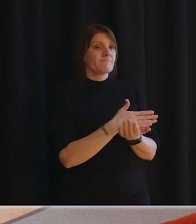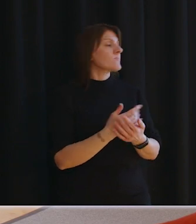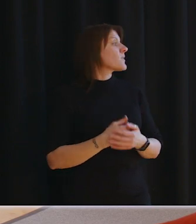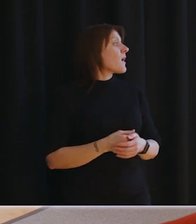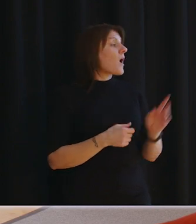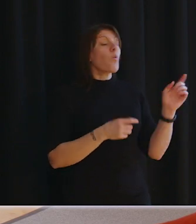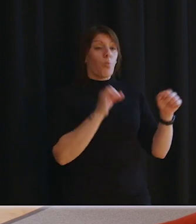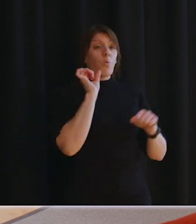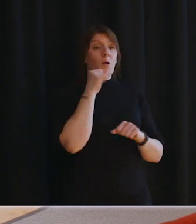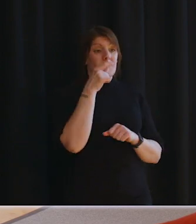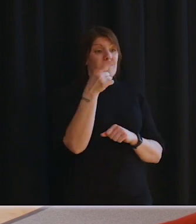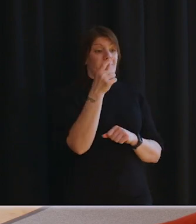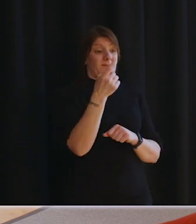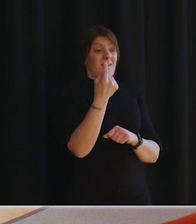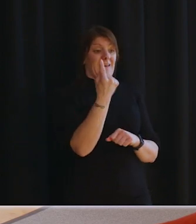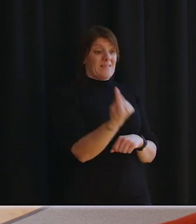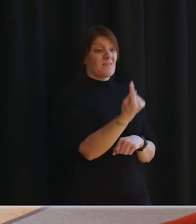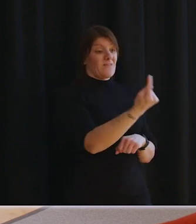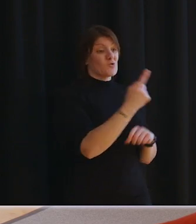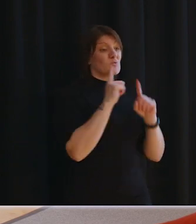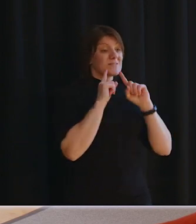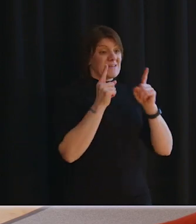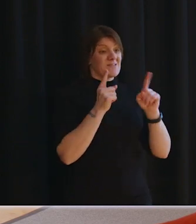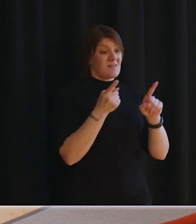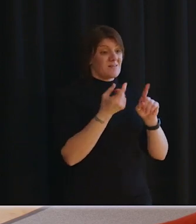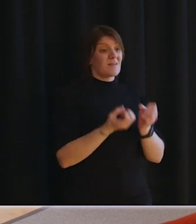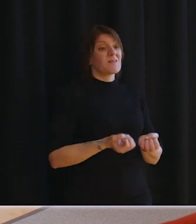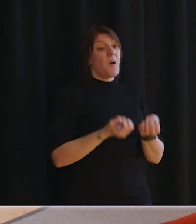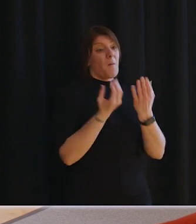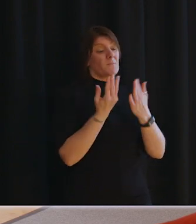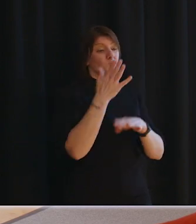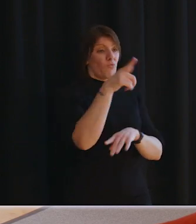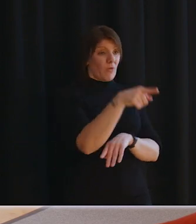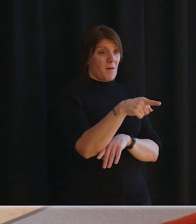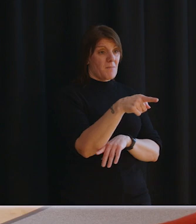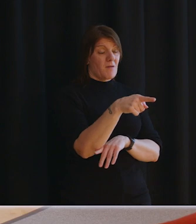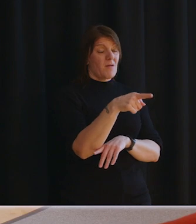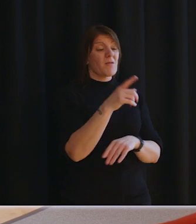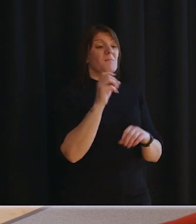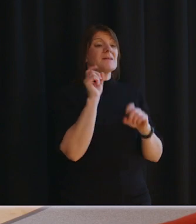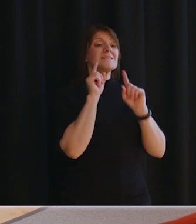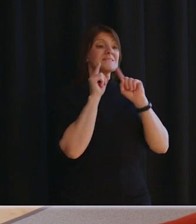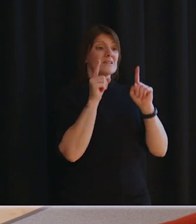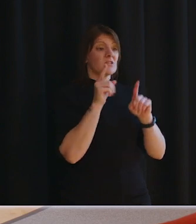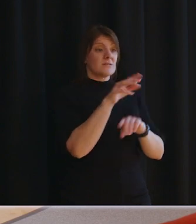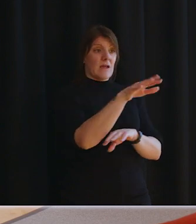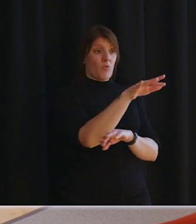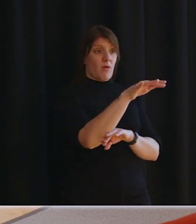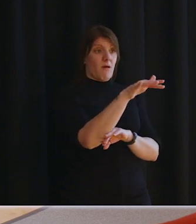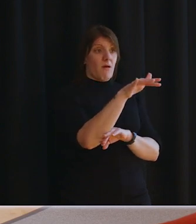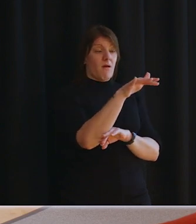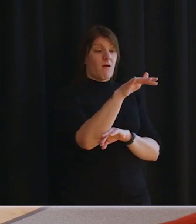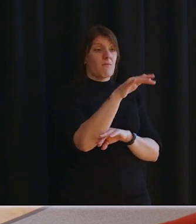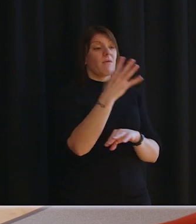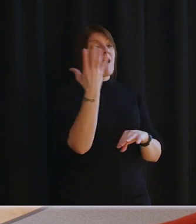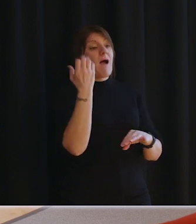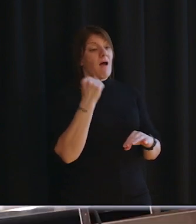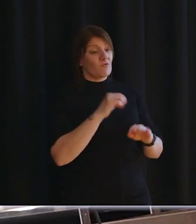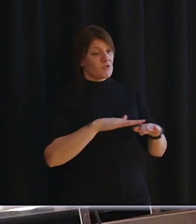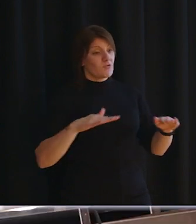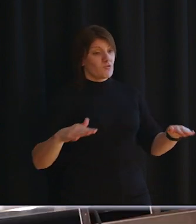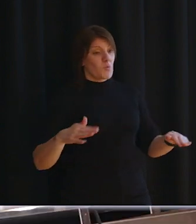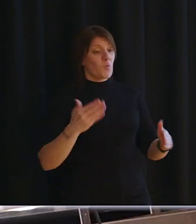It will be down to individual teachers as well. There will definitely be teachers out there who have a really, really good knowledge. They might have children themselves who have additional